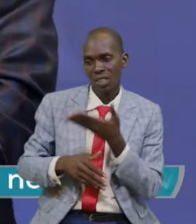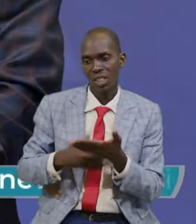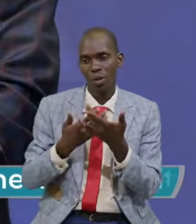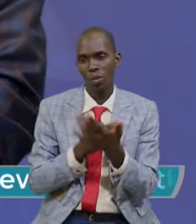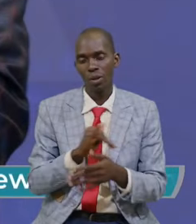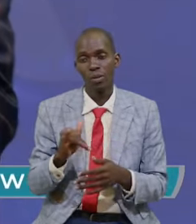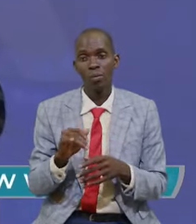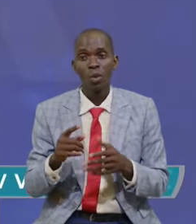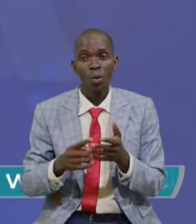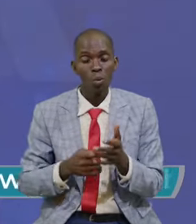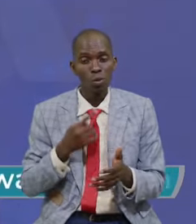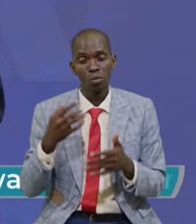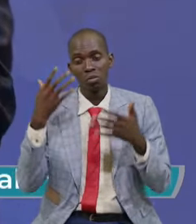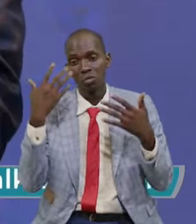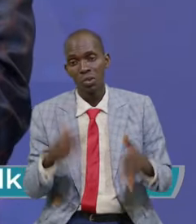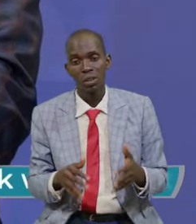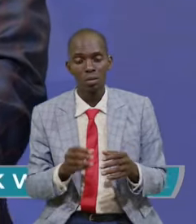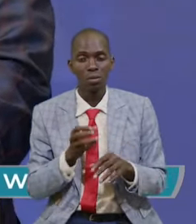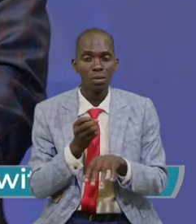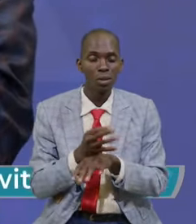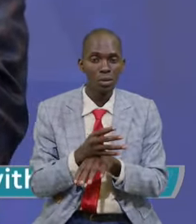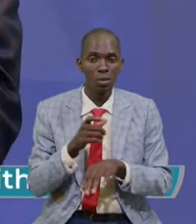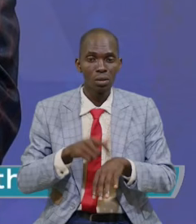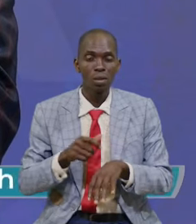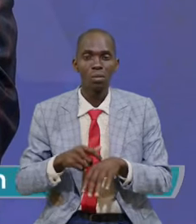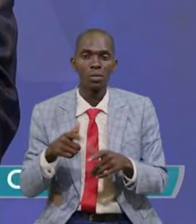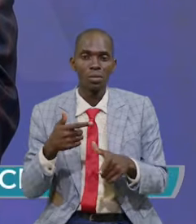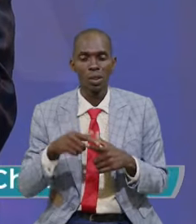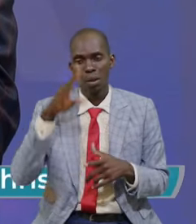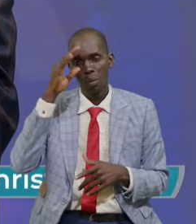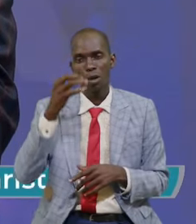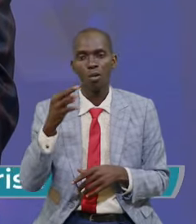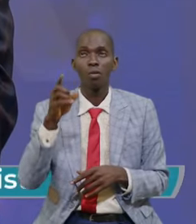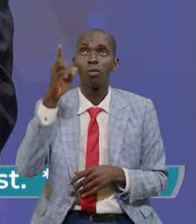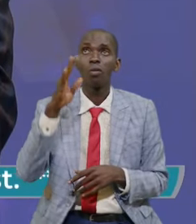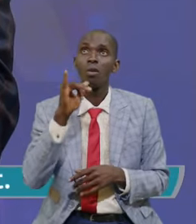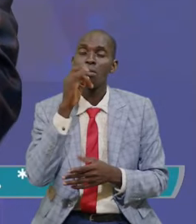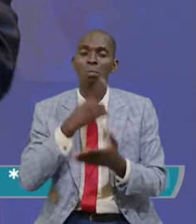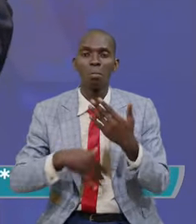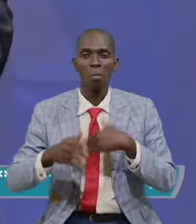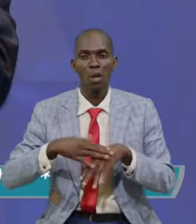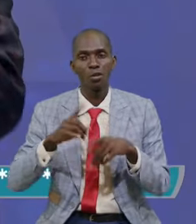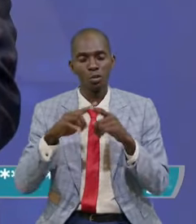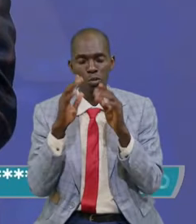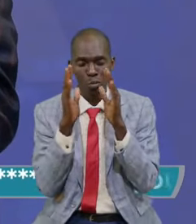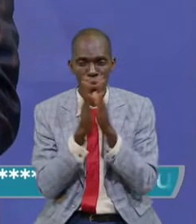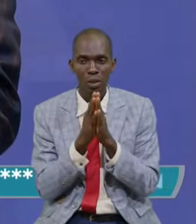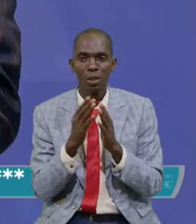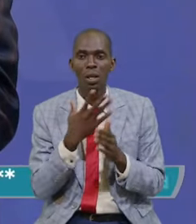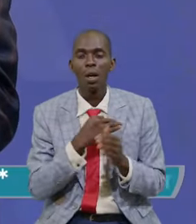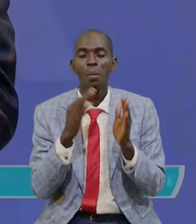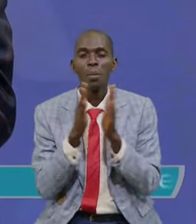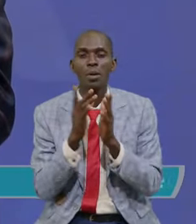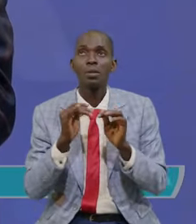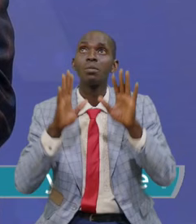with the counseling, he's coming back to pray the miracle prayer